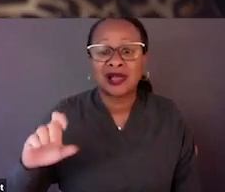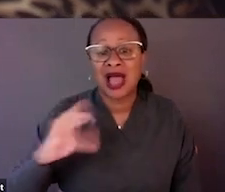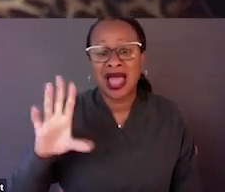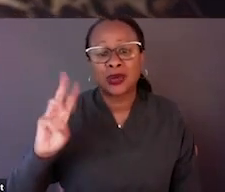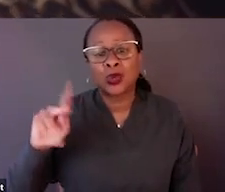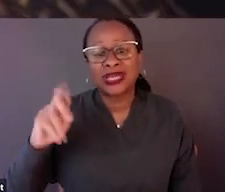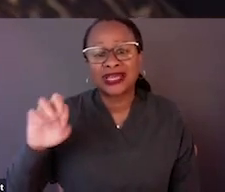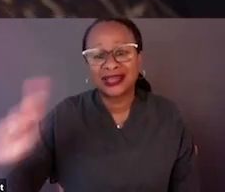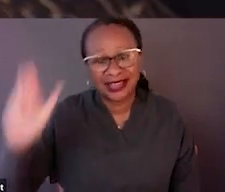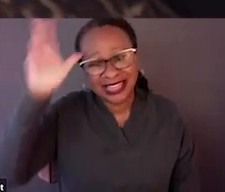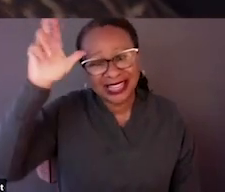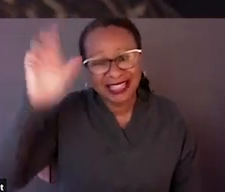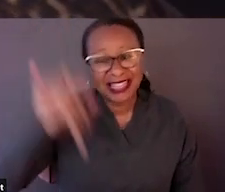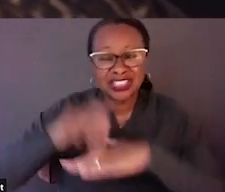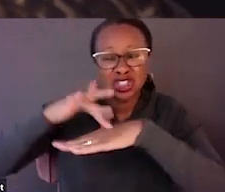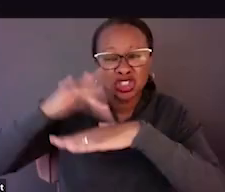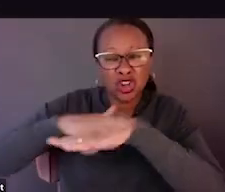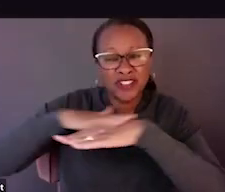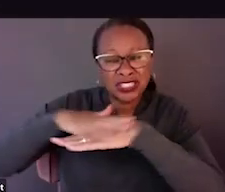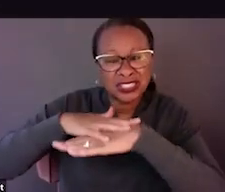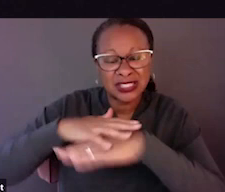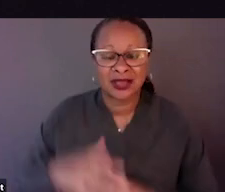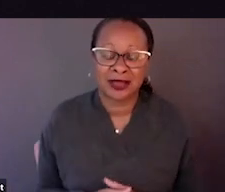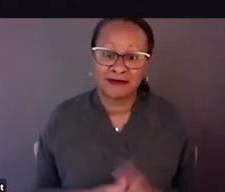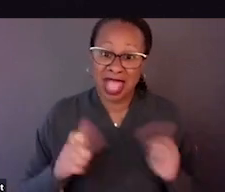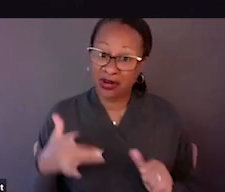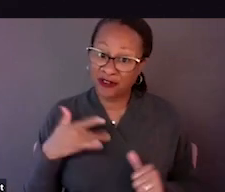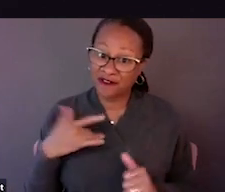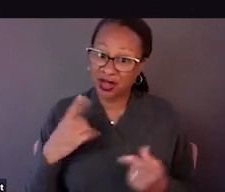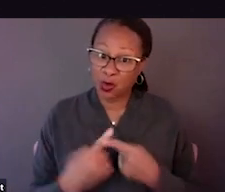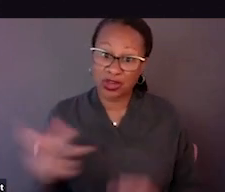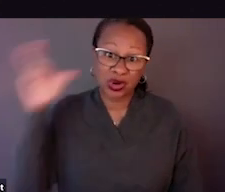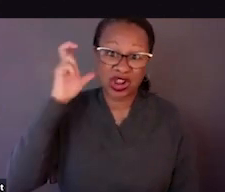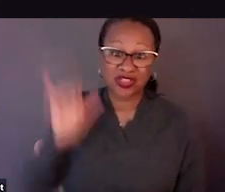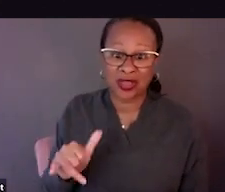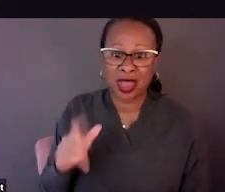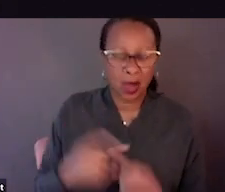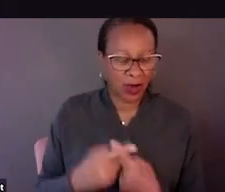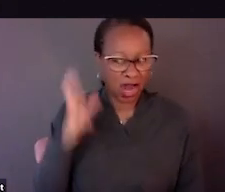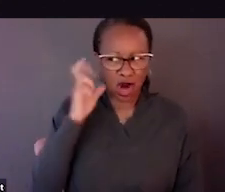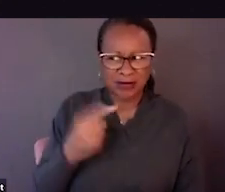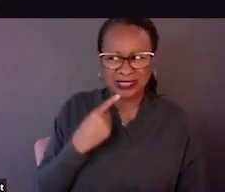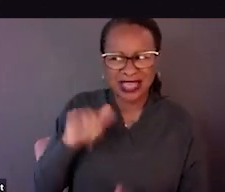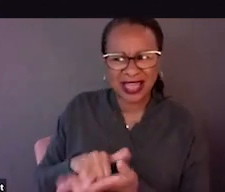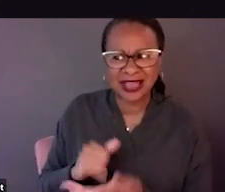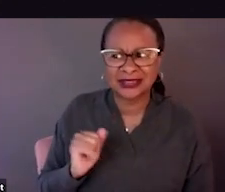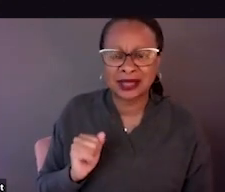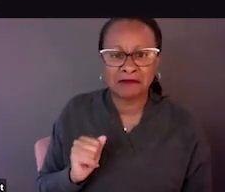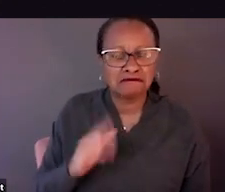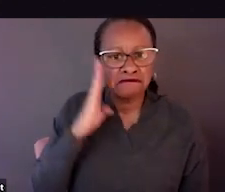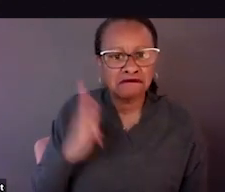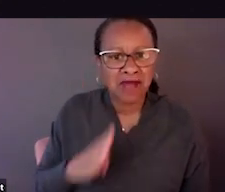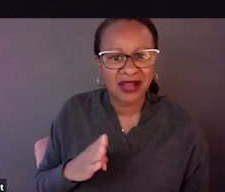that just touches the surface. Wow. How do you feel when you hear that? Because when I heard him say that,